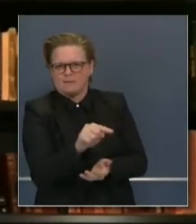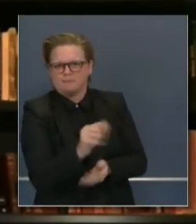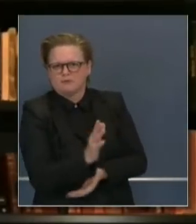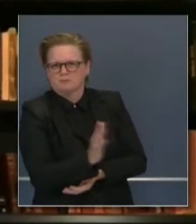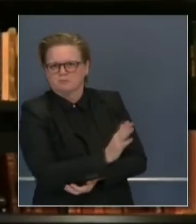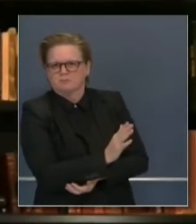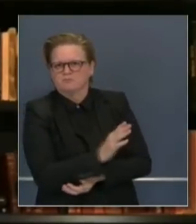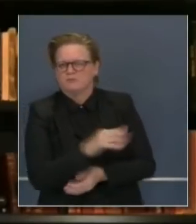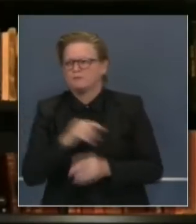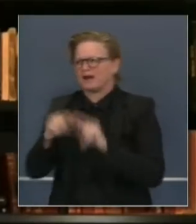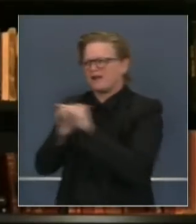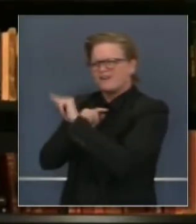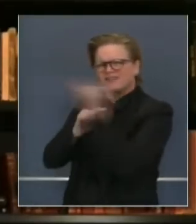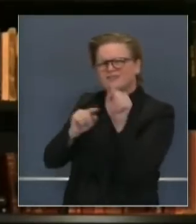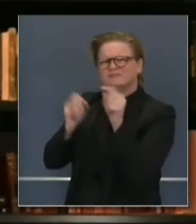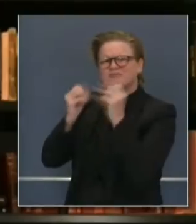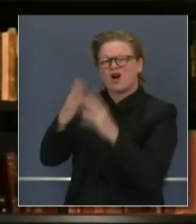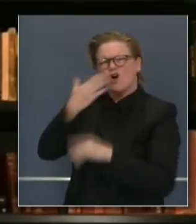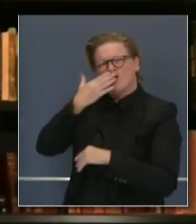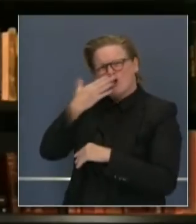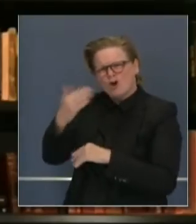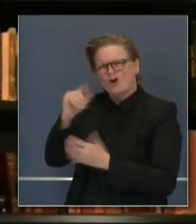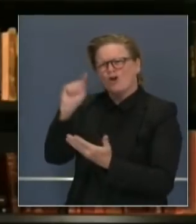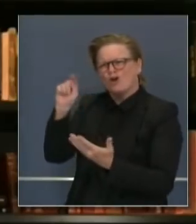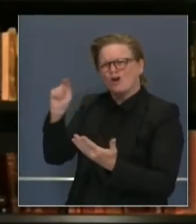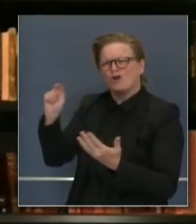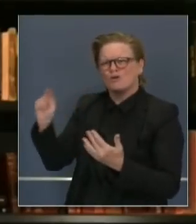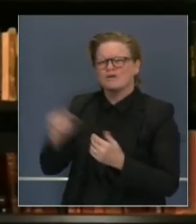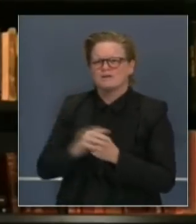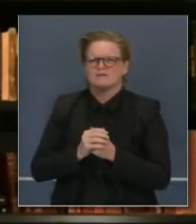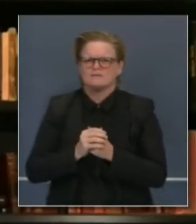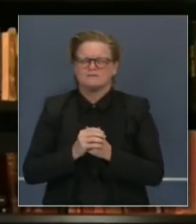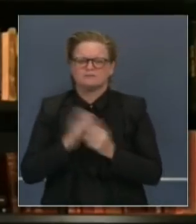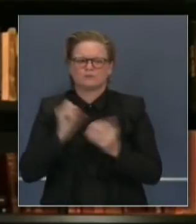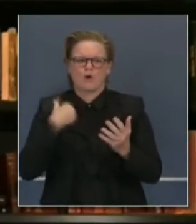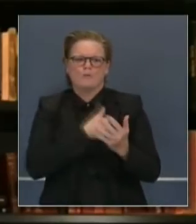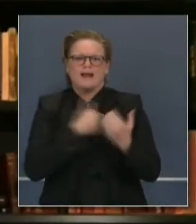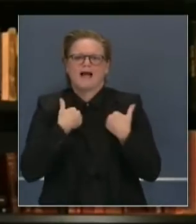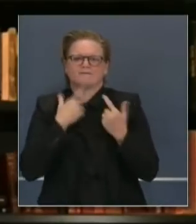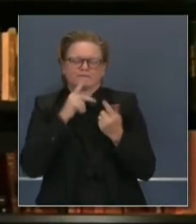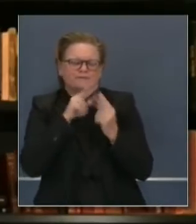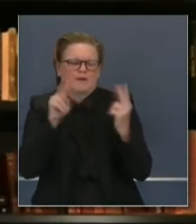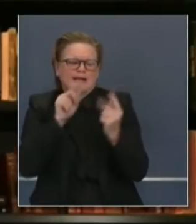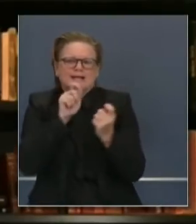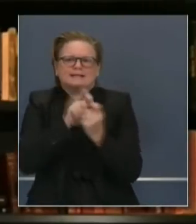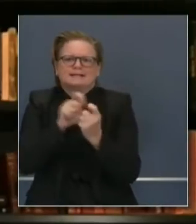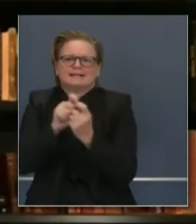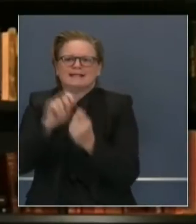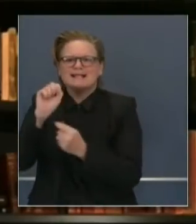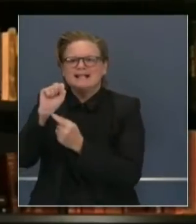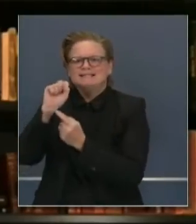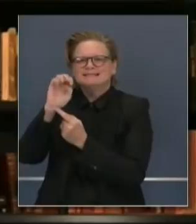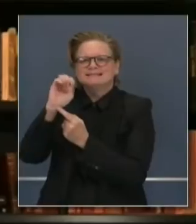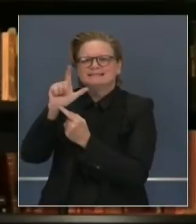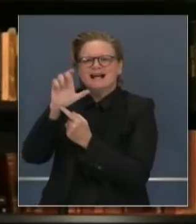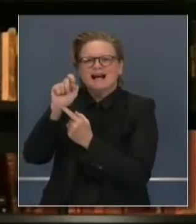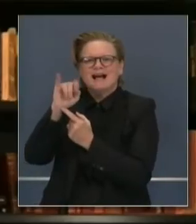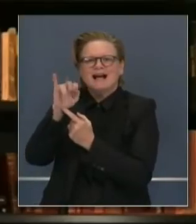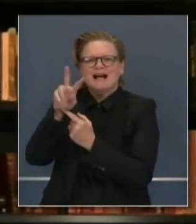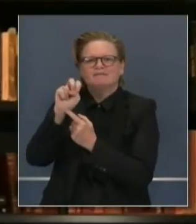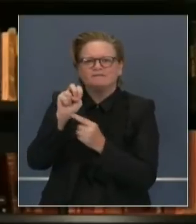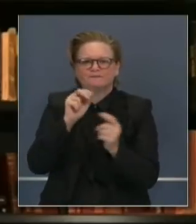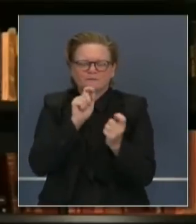behavior and incentivizing more enlightened local leadership. With that, let me go back to Dr. Galley, because it's a very important question you